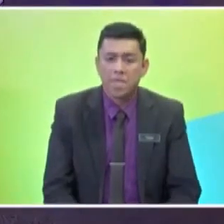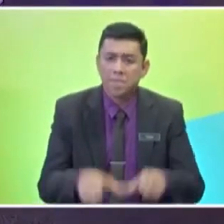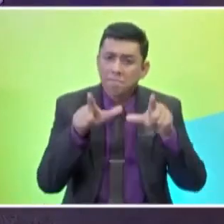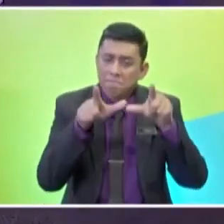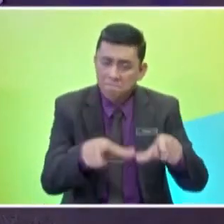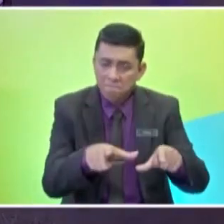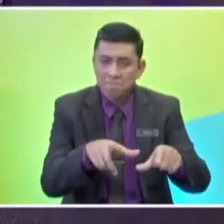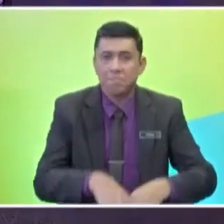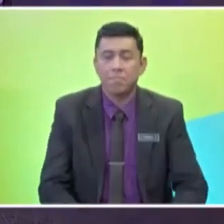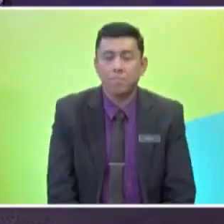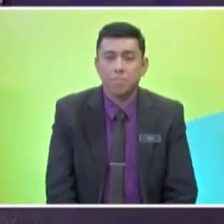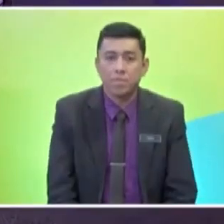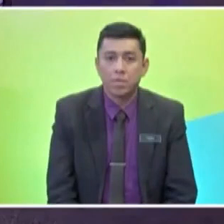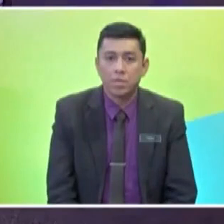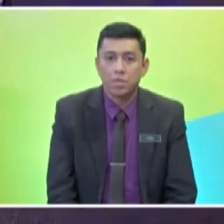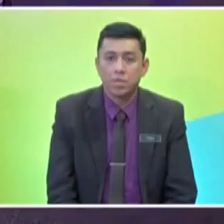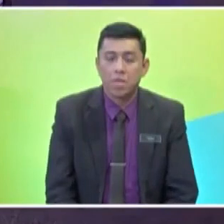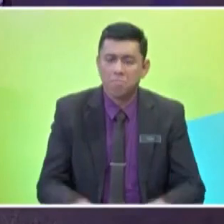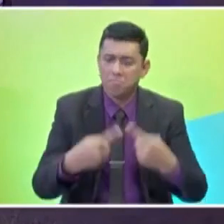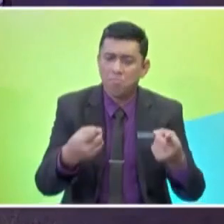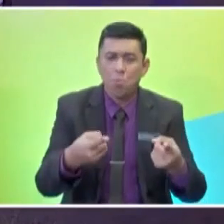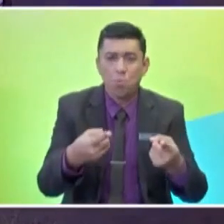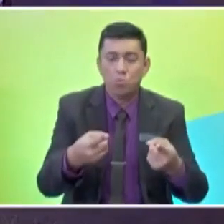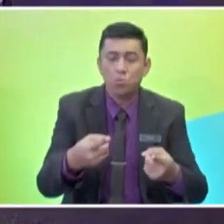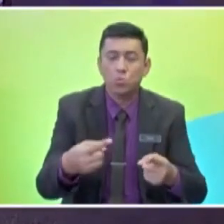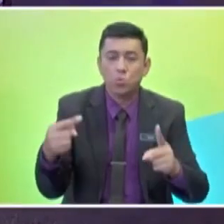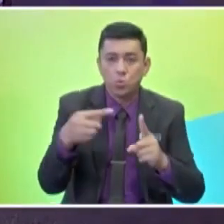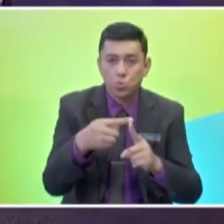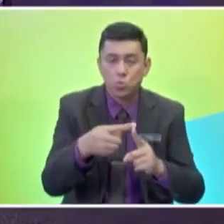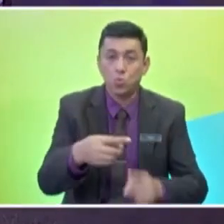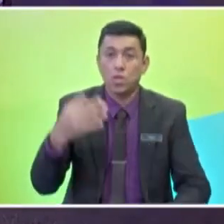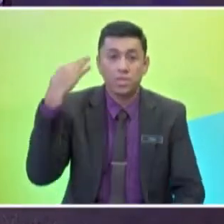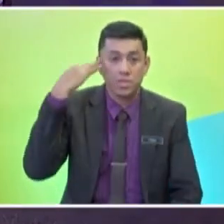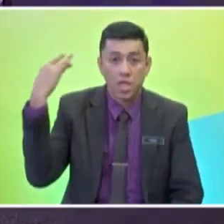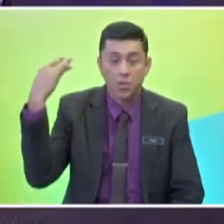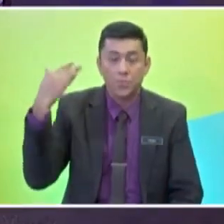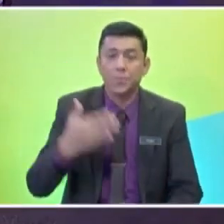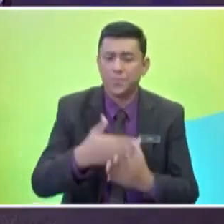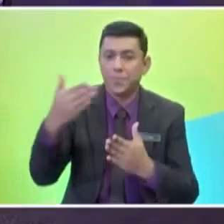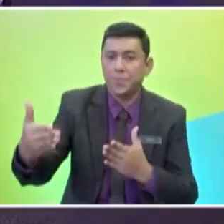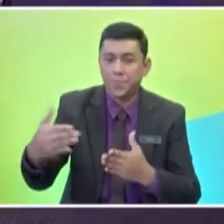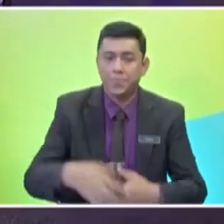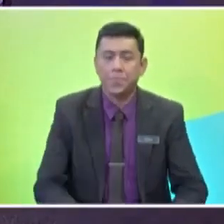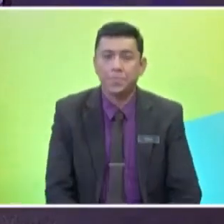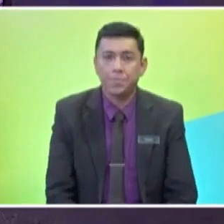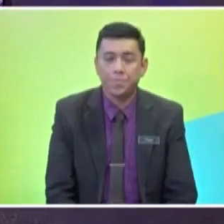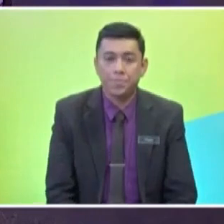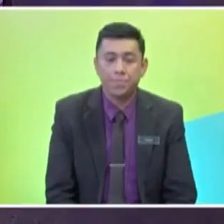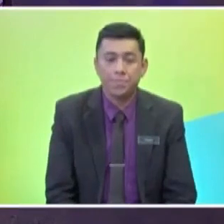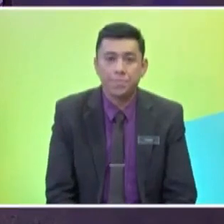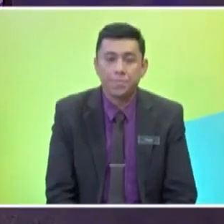you, teacher. Shall we go to the next sound? Alright, let's go. Okay, the next sound is... Let's hear it.